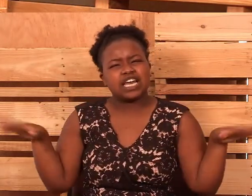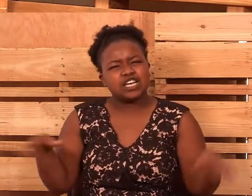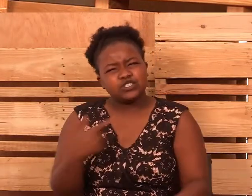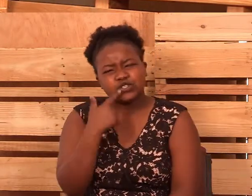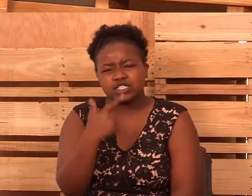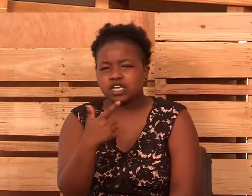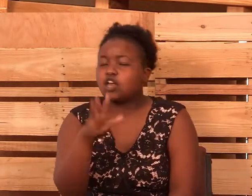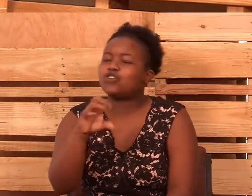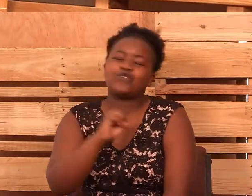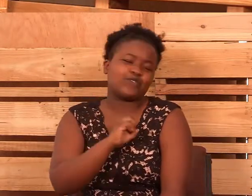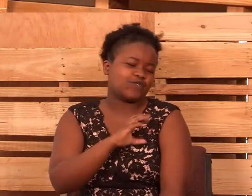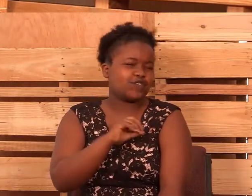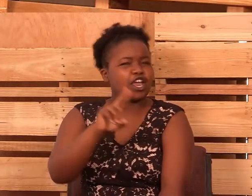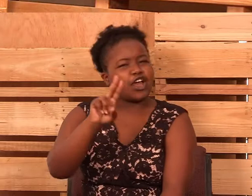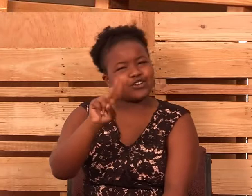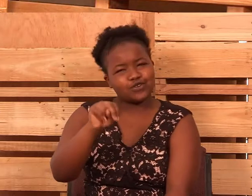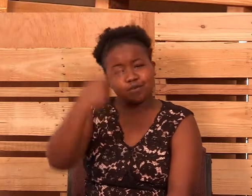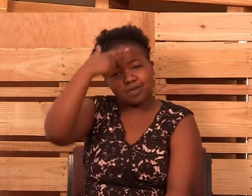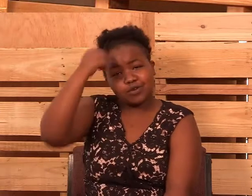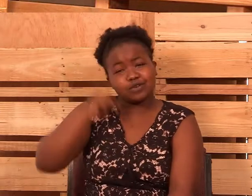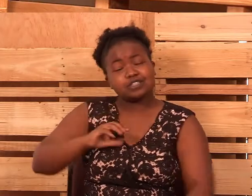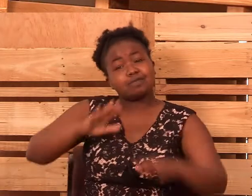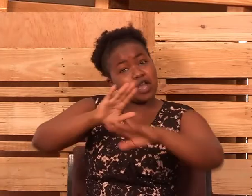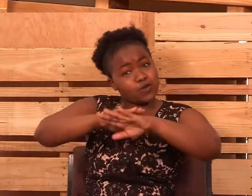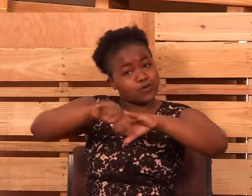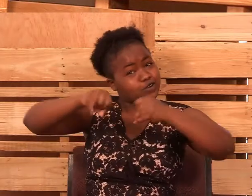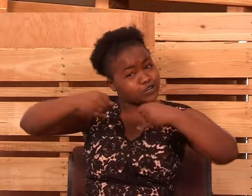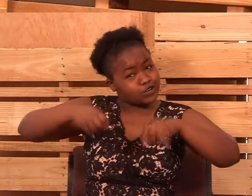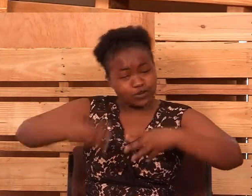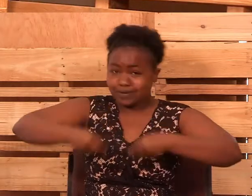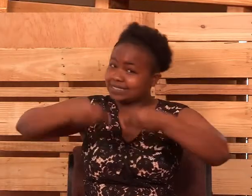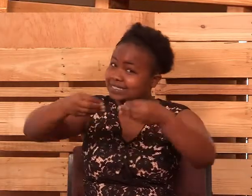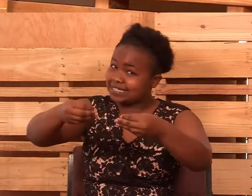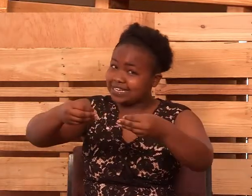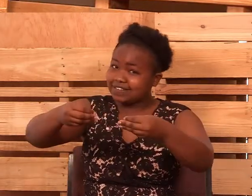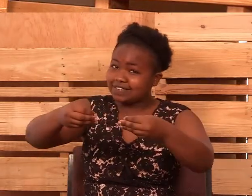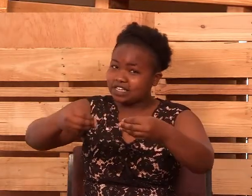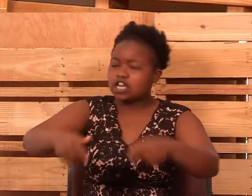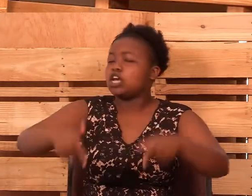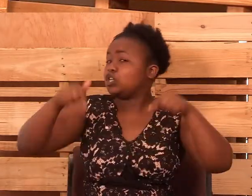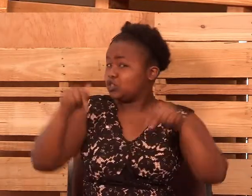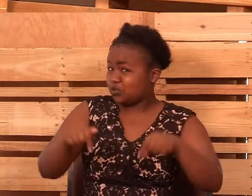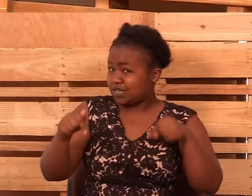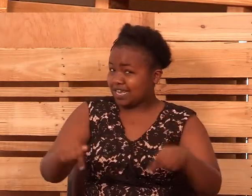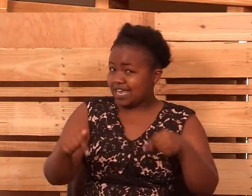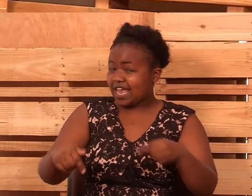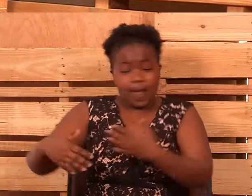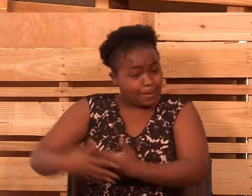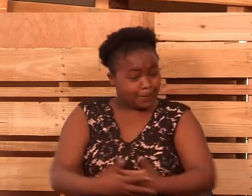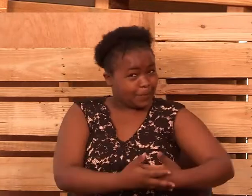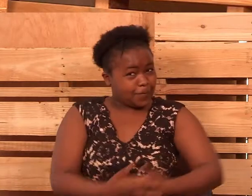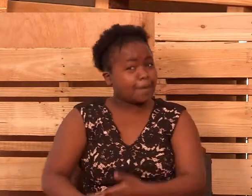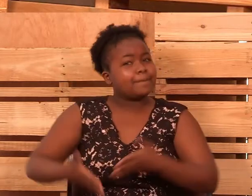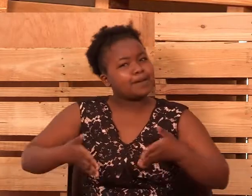fear. I have brought good news to you this day. A baby has been